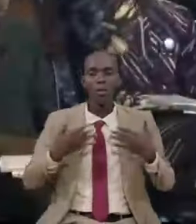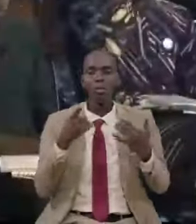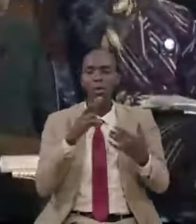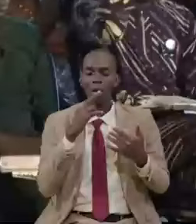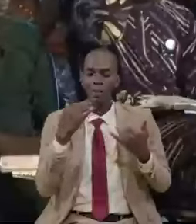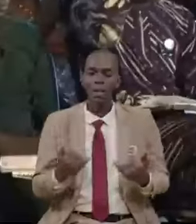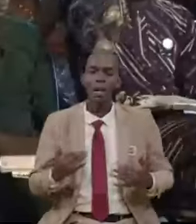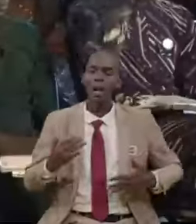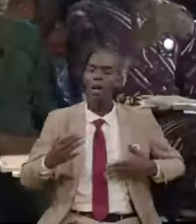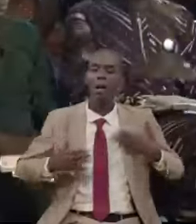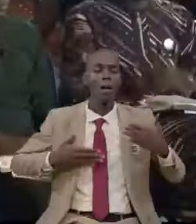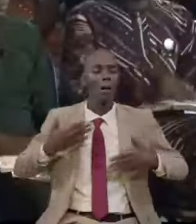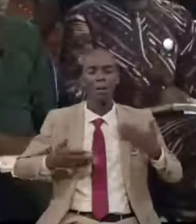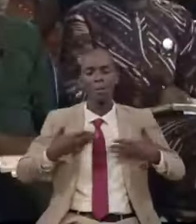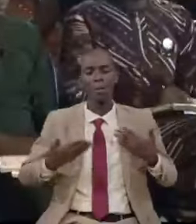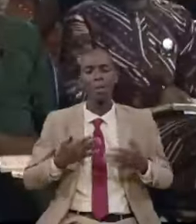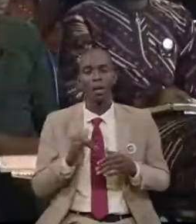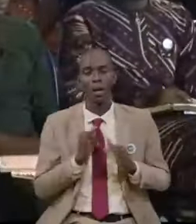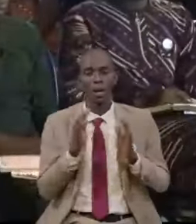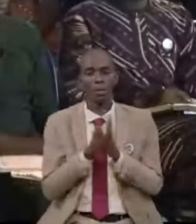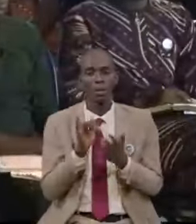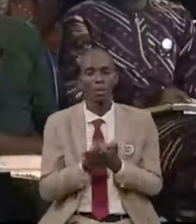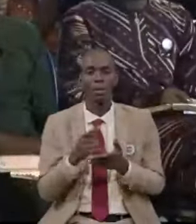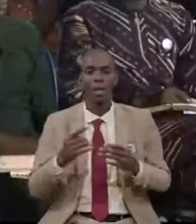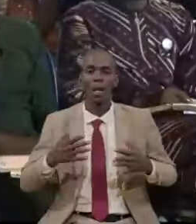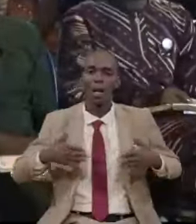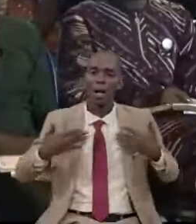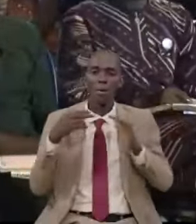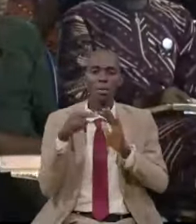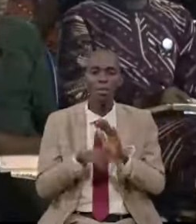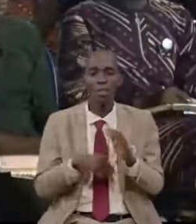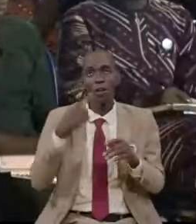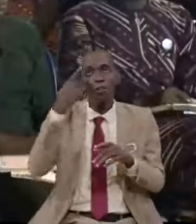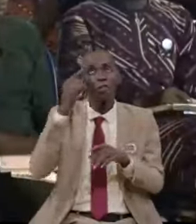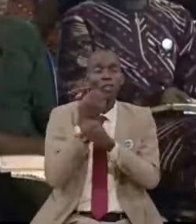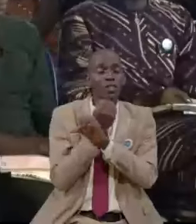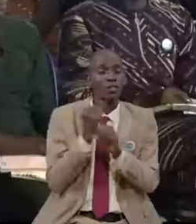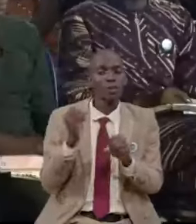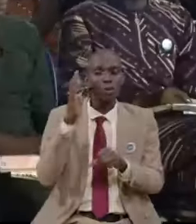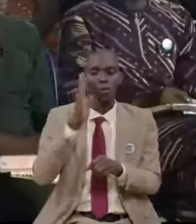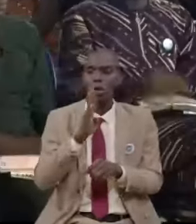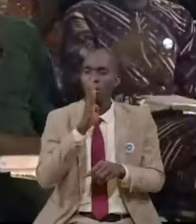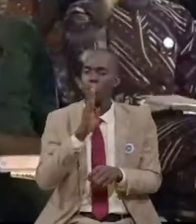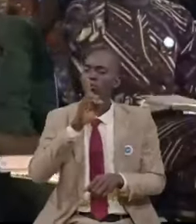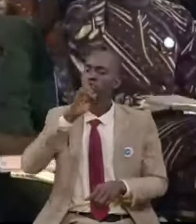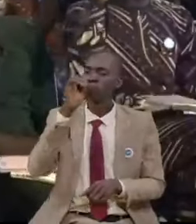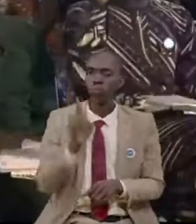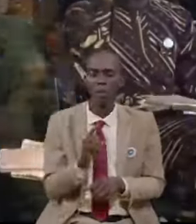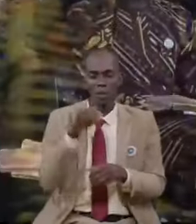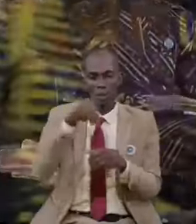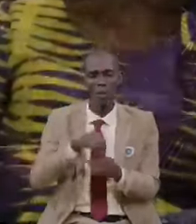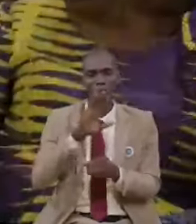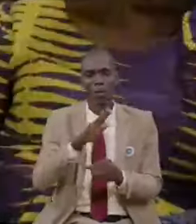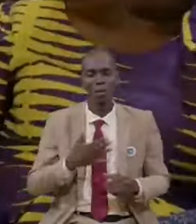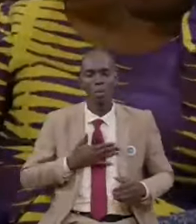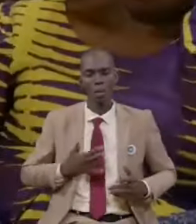the happiness of salvation will be real in every life in Jesus' name. In Acts